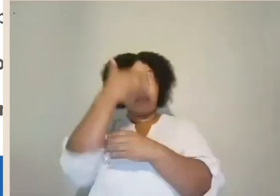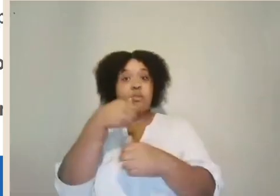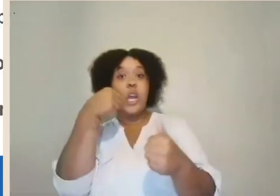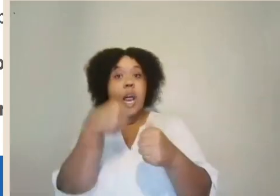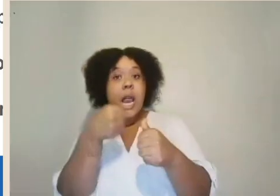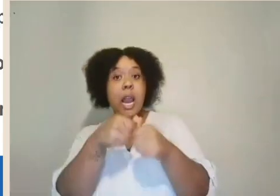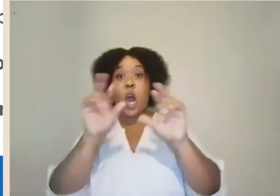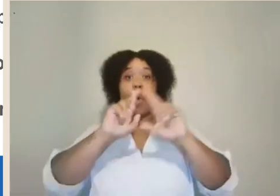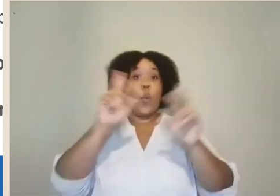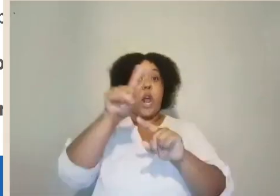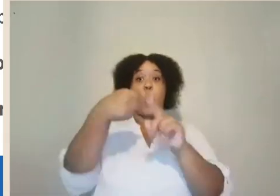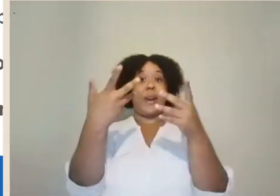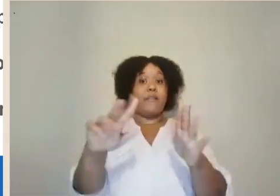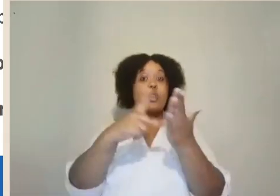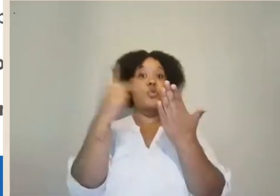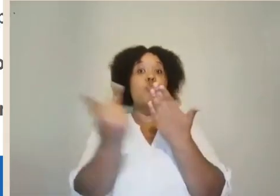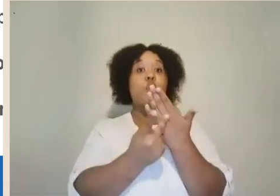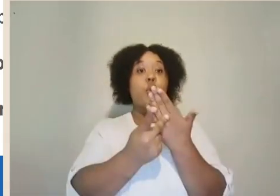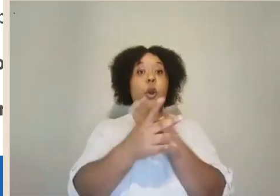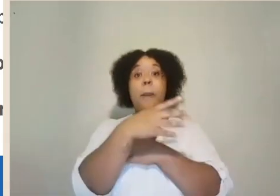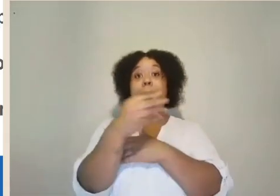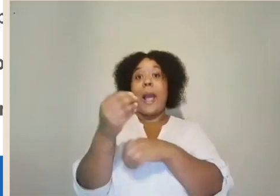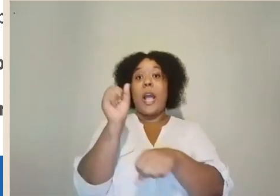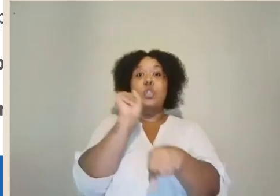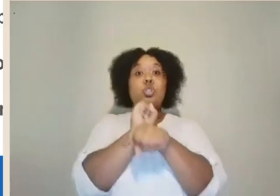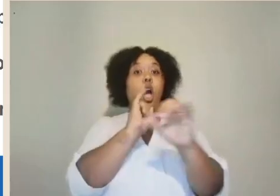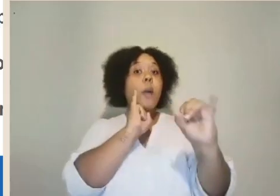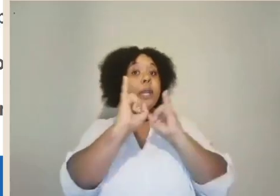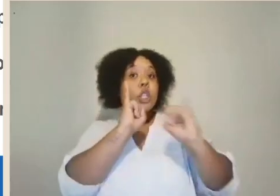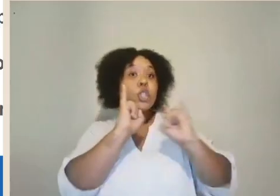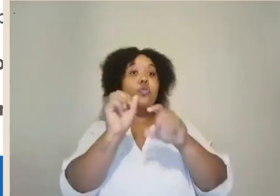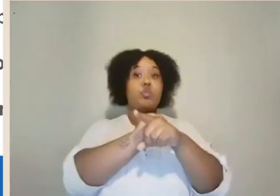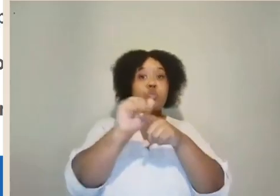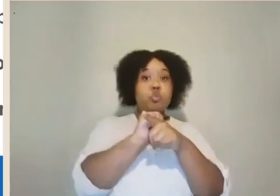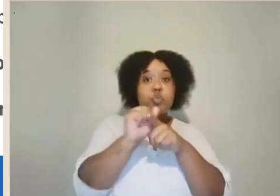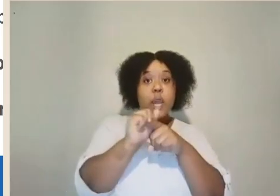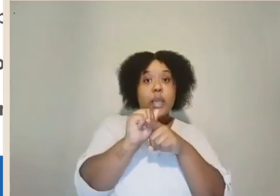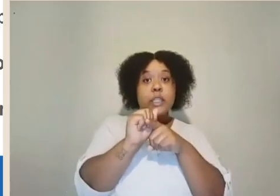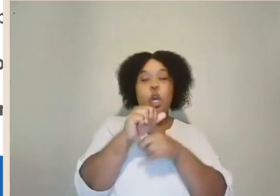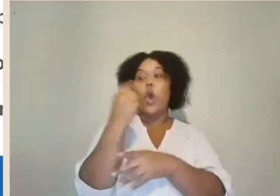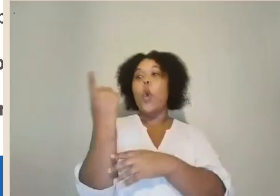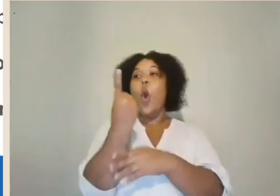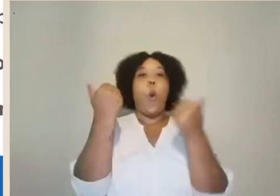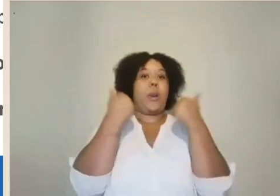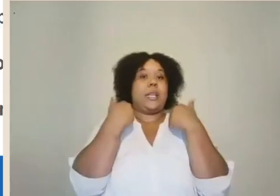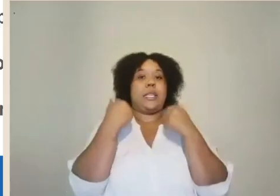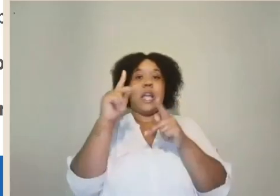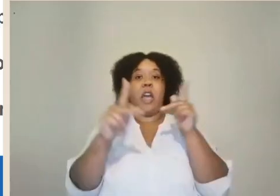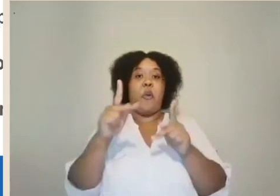to go when they finish our program, and do job interview practice. During our training itself, we always have employers, at